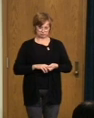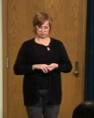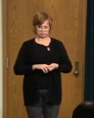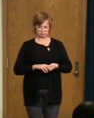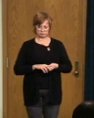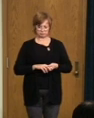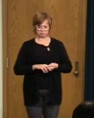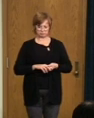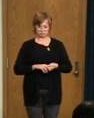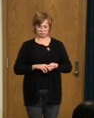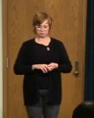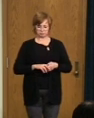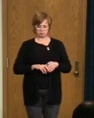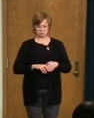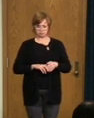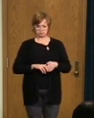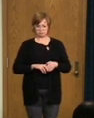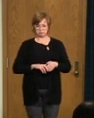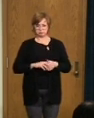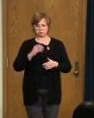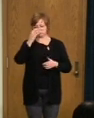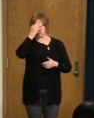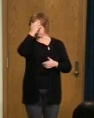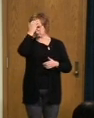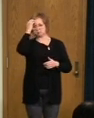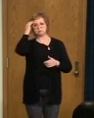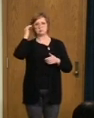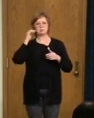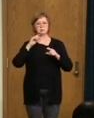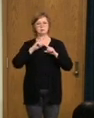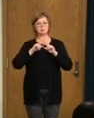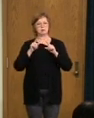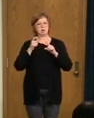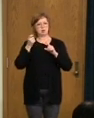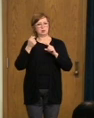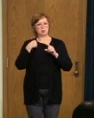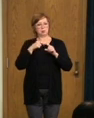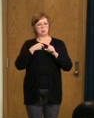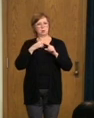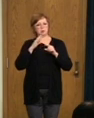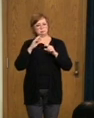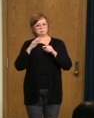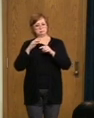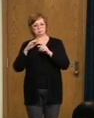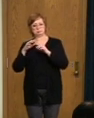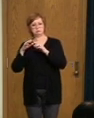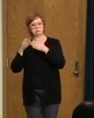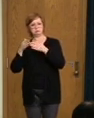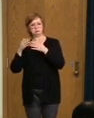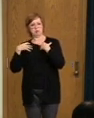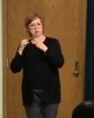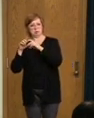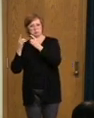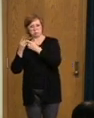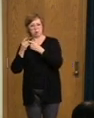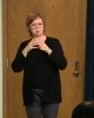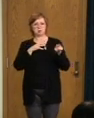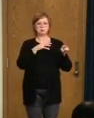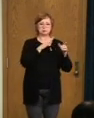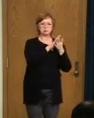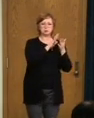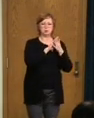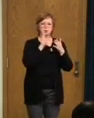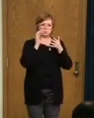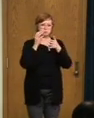to some degree with provincial advice, but on a very localized, with a very localized approach. And this is, I think, really